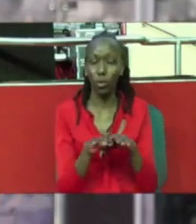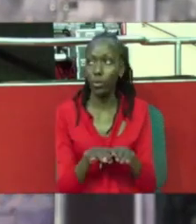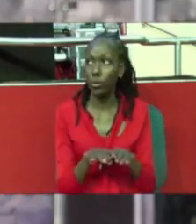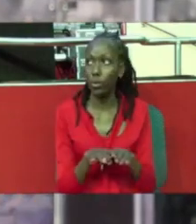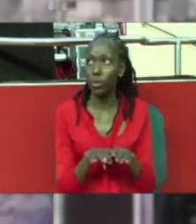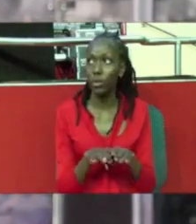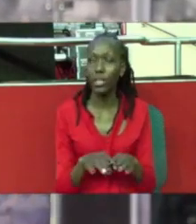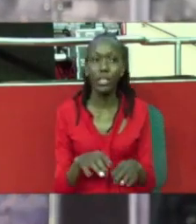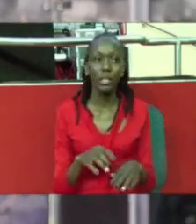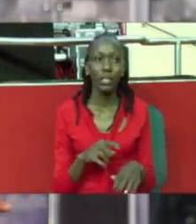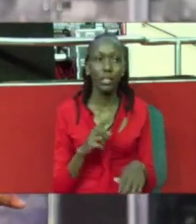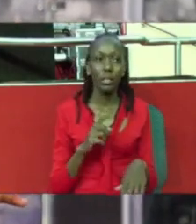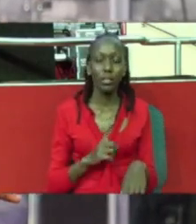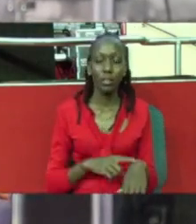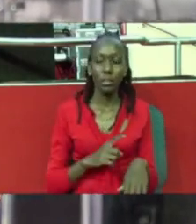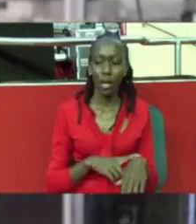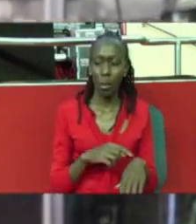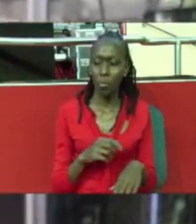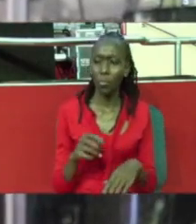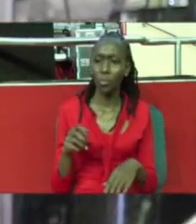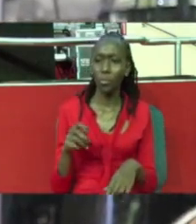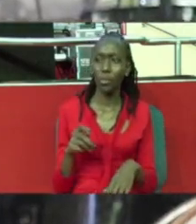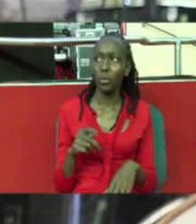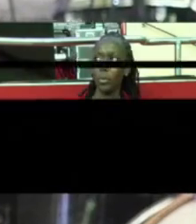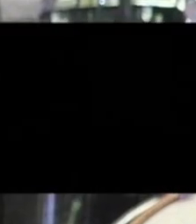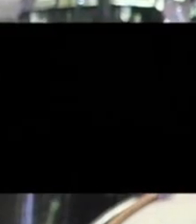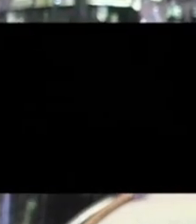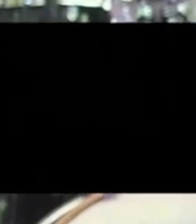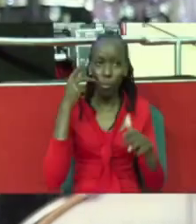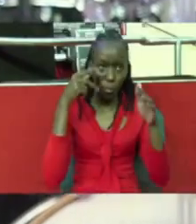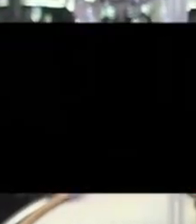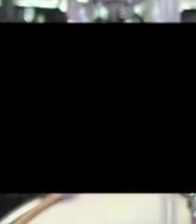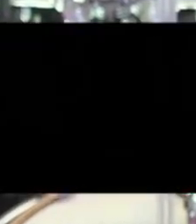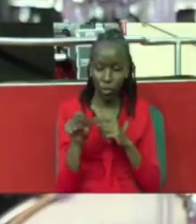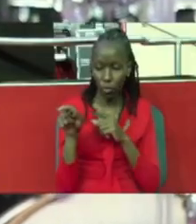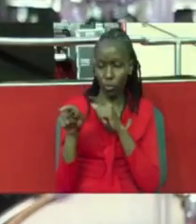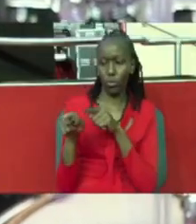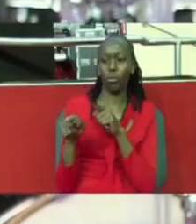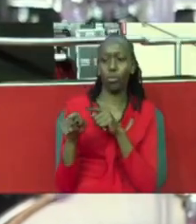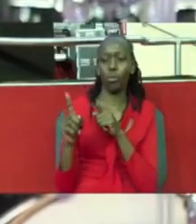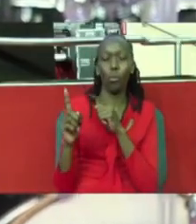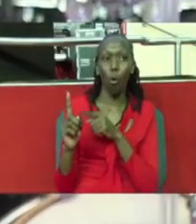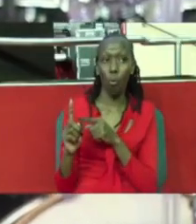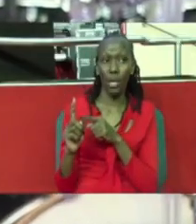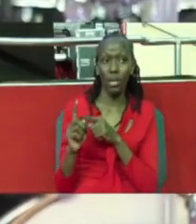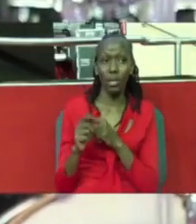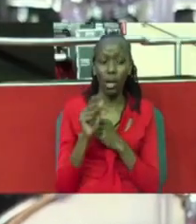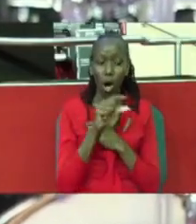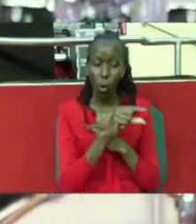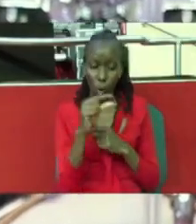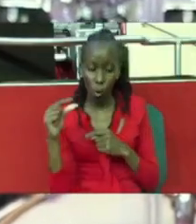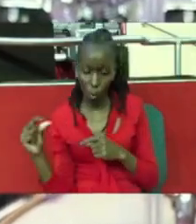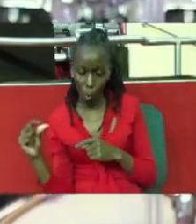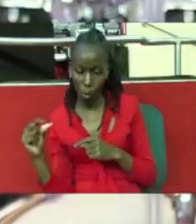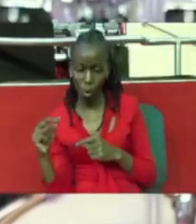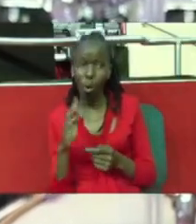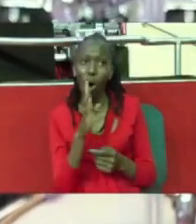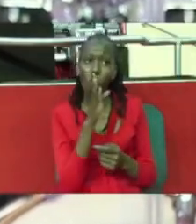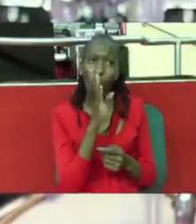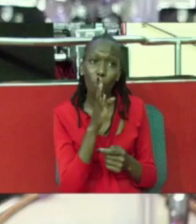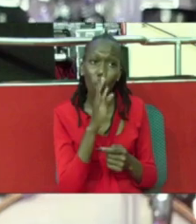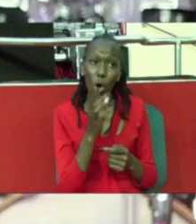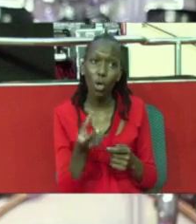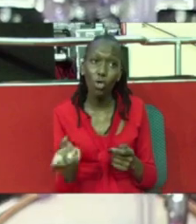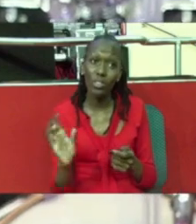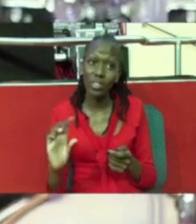this woman. Mtumishi wa Bwana akatazama huyu mwanamke. Told the lady. Na akamwambia yule. Borrow vessels. Azima